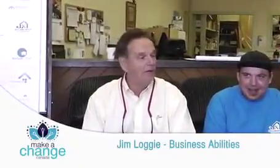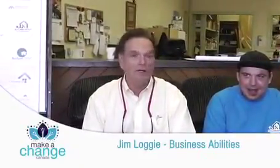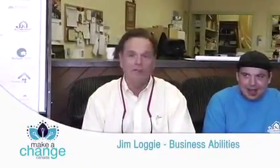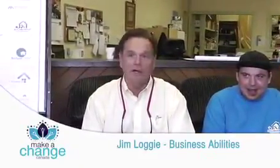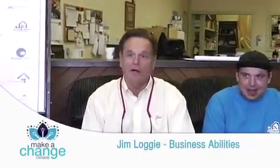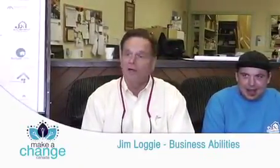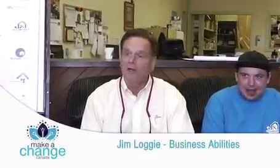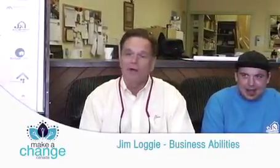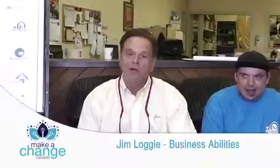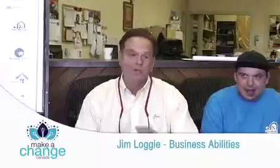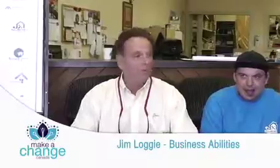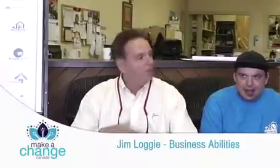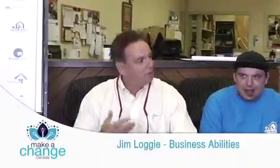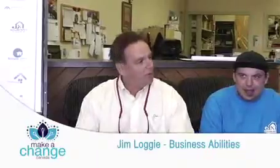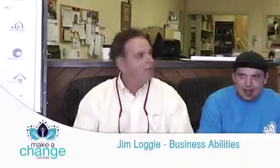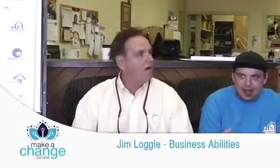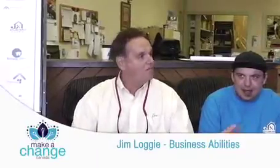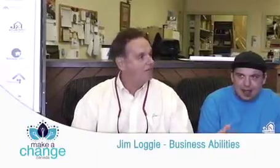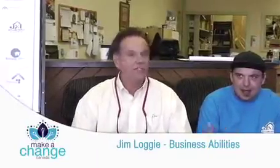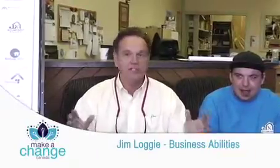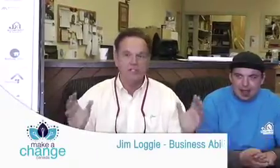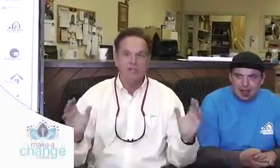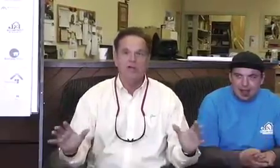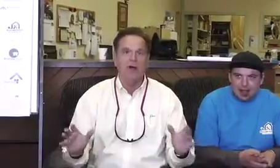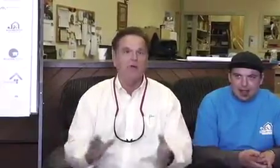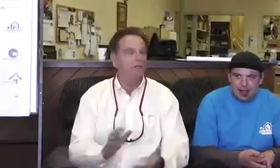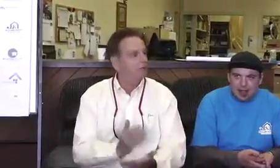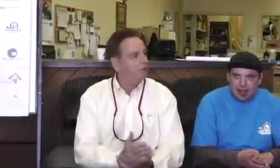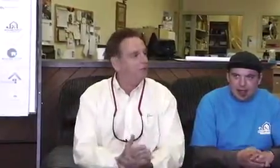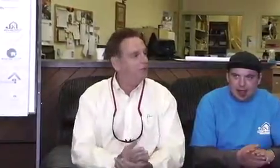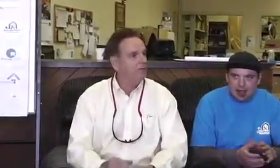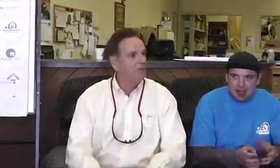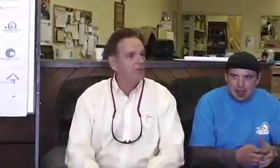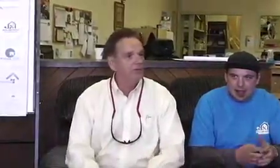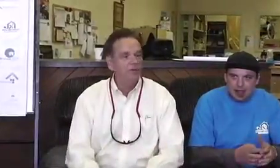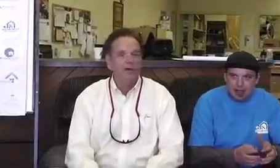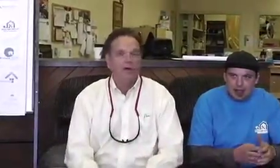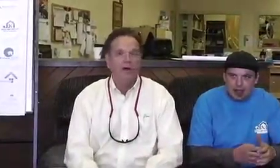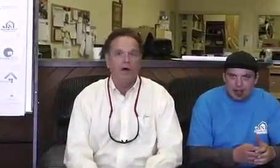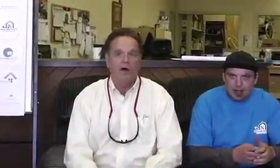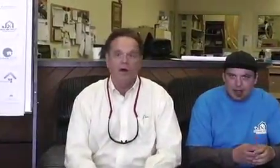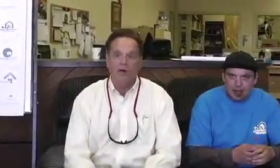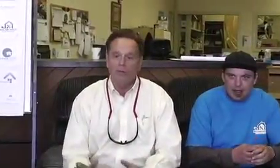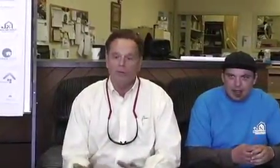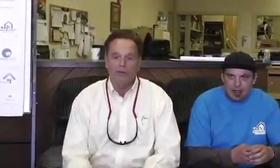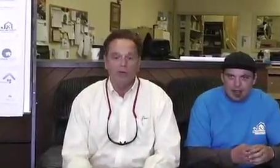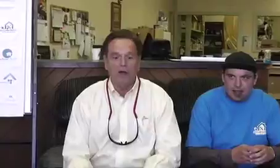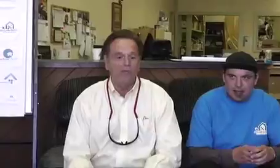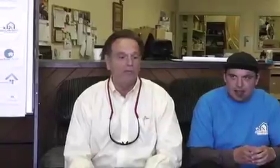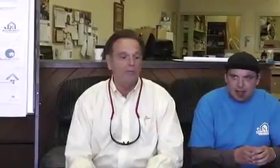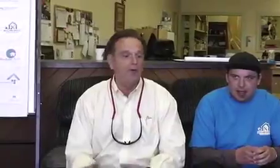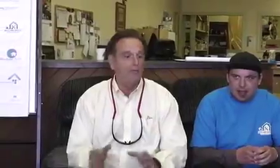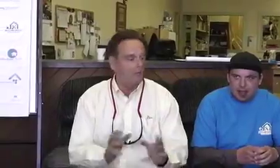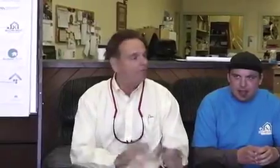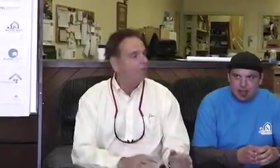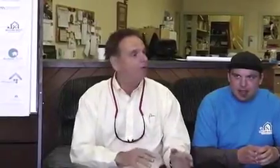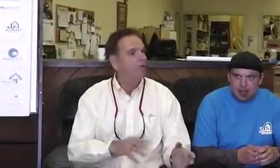program, and I know you went through all the machinations of how we're going to create a business, how we're going to have